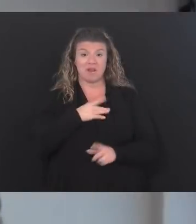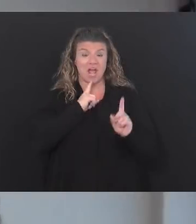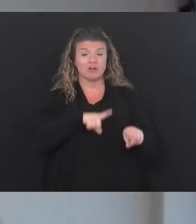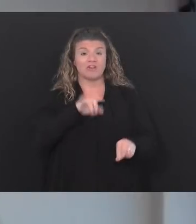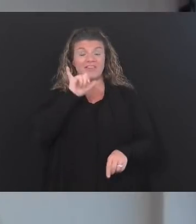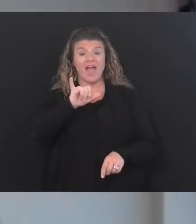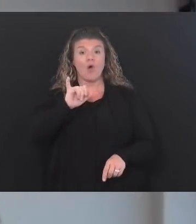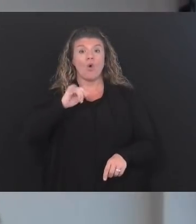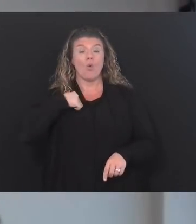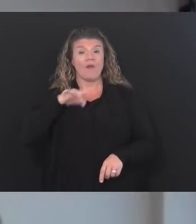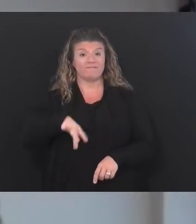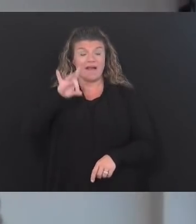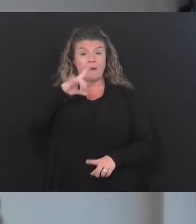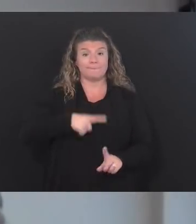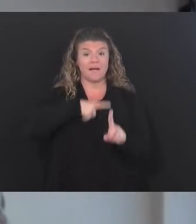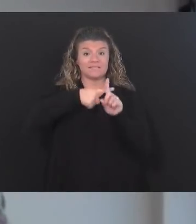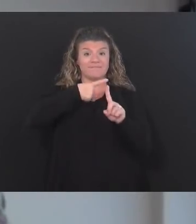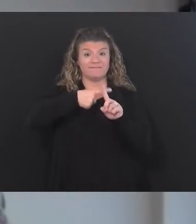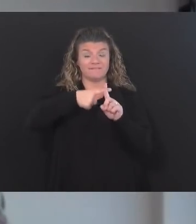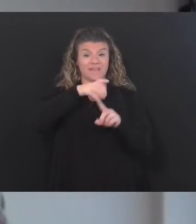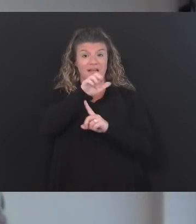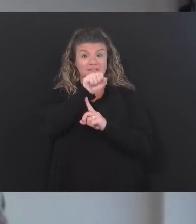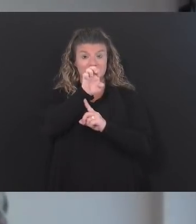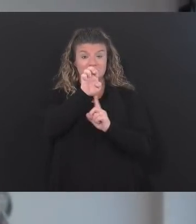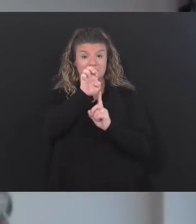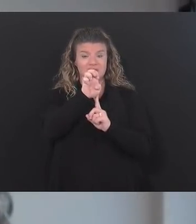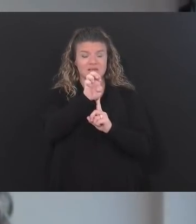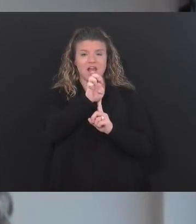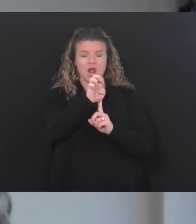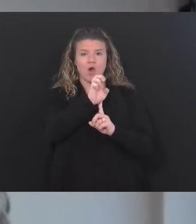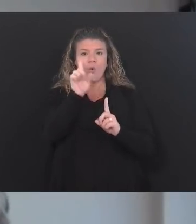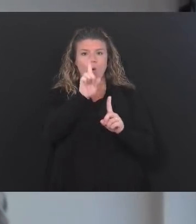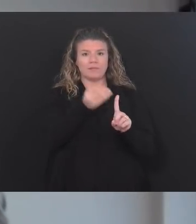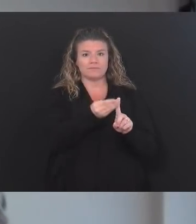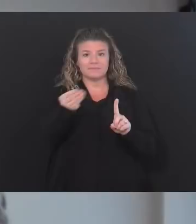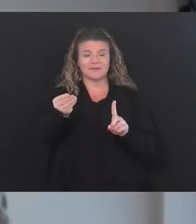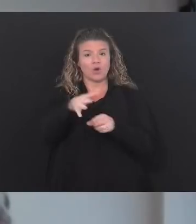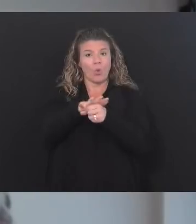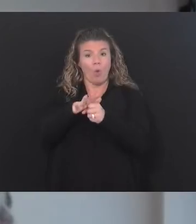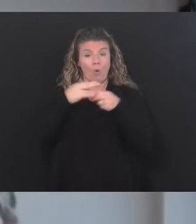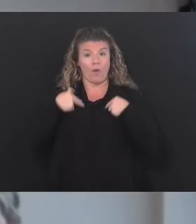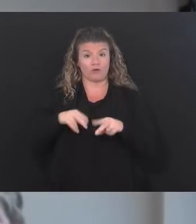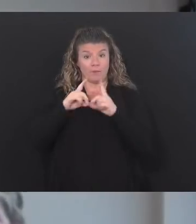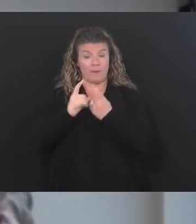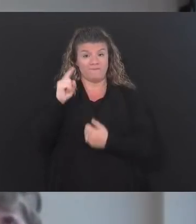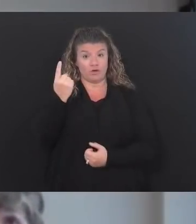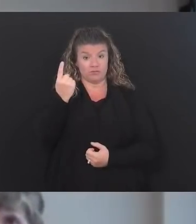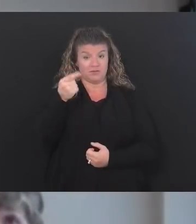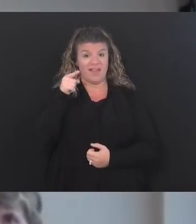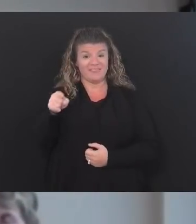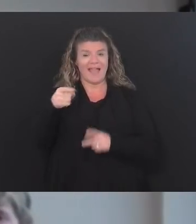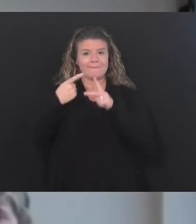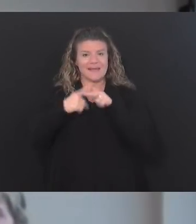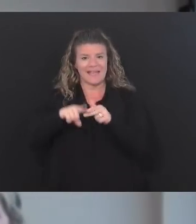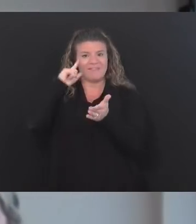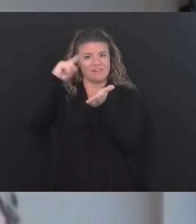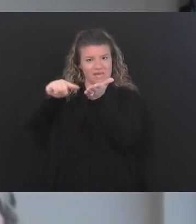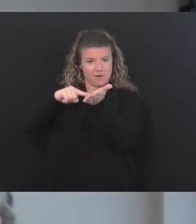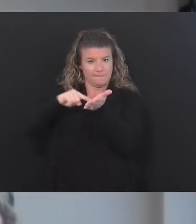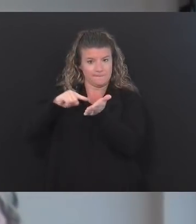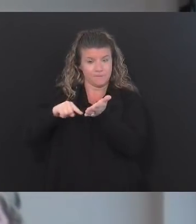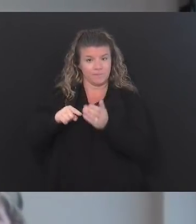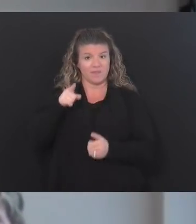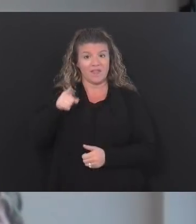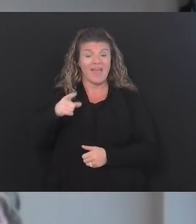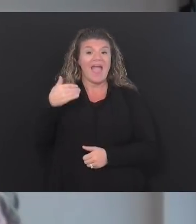positive or is reported, that goes to the local health department immediately, and they begin a case investigation. And they